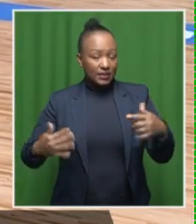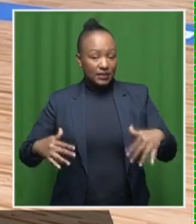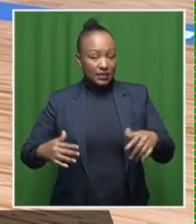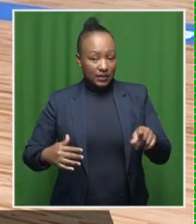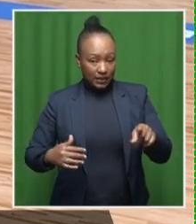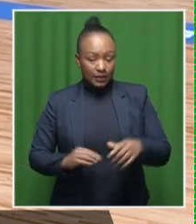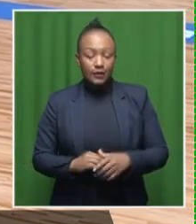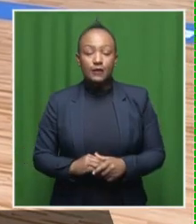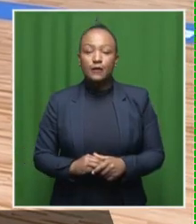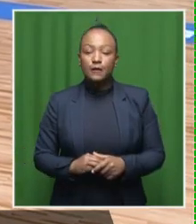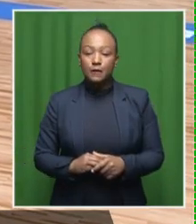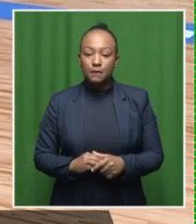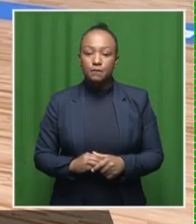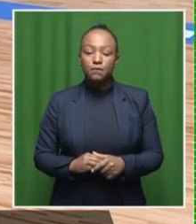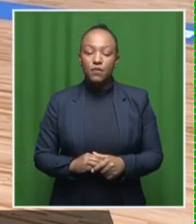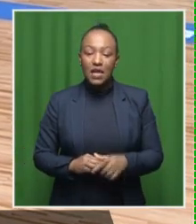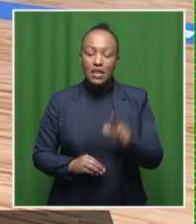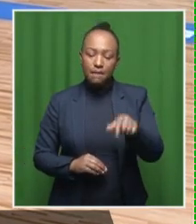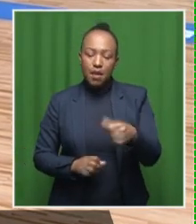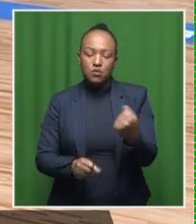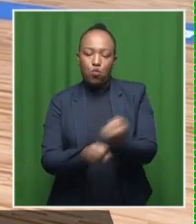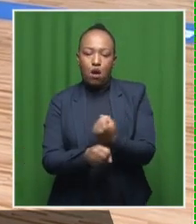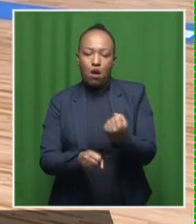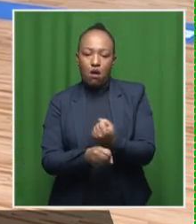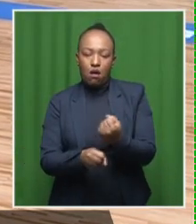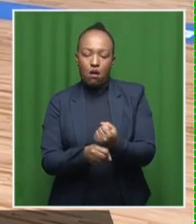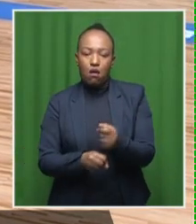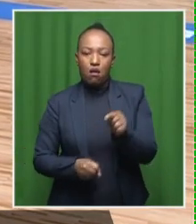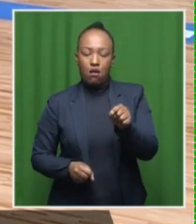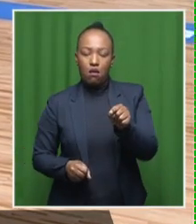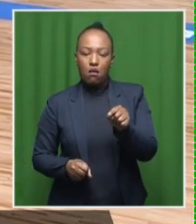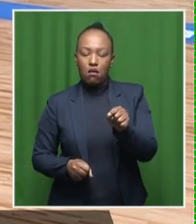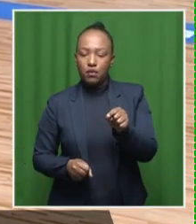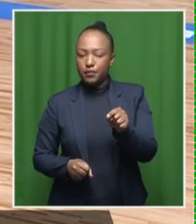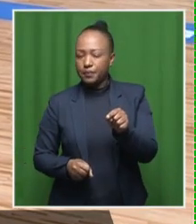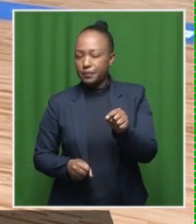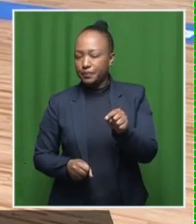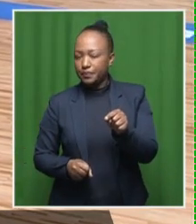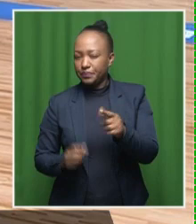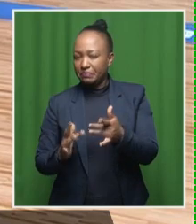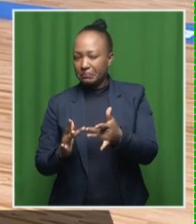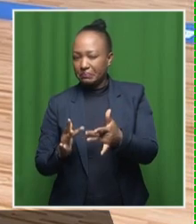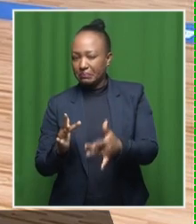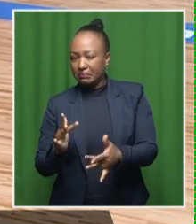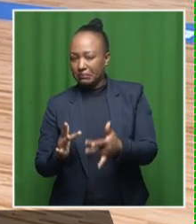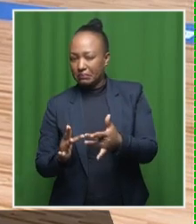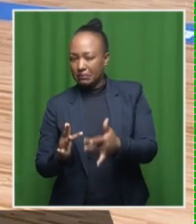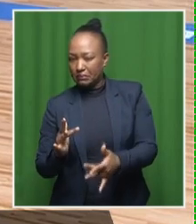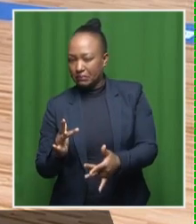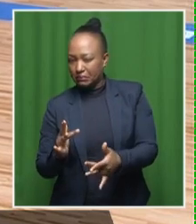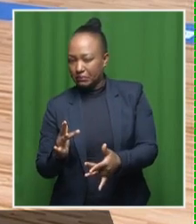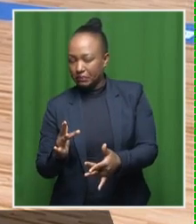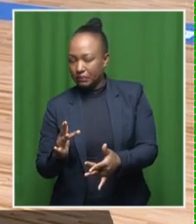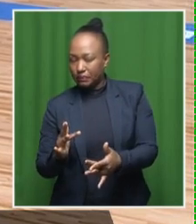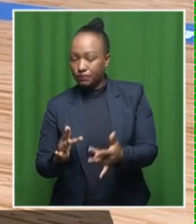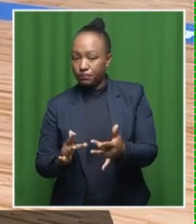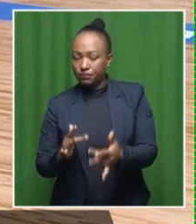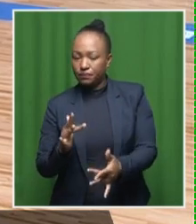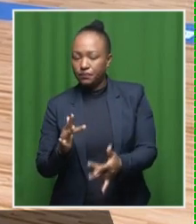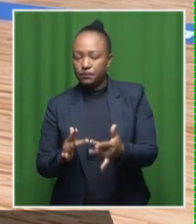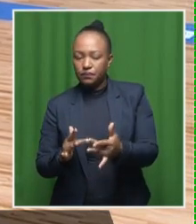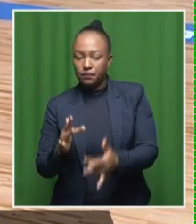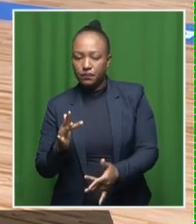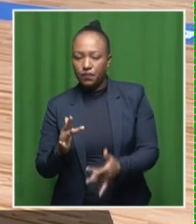that's what they need to work on. From the starting point, they need to make sure.